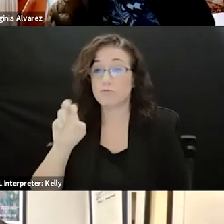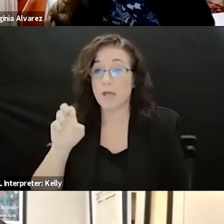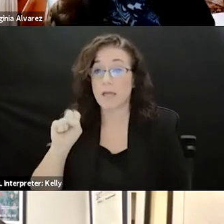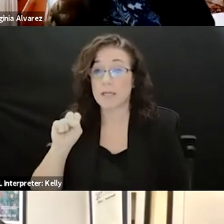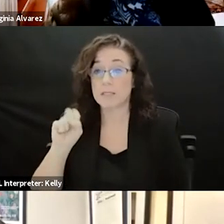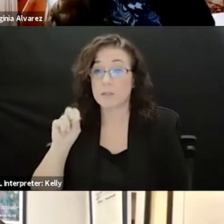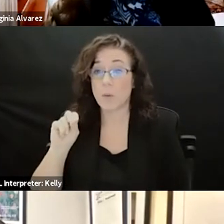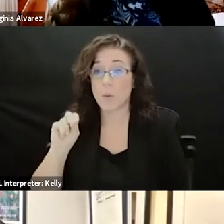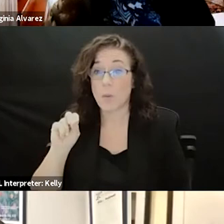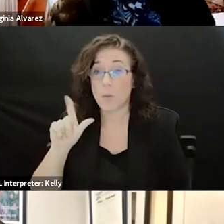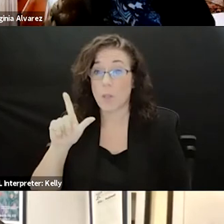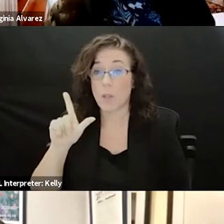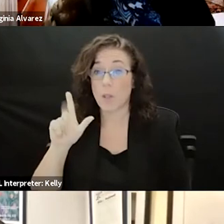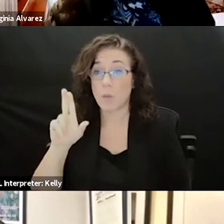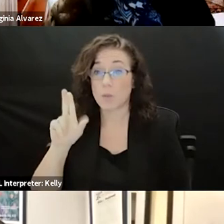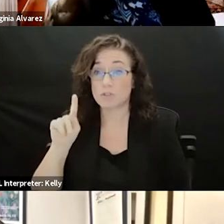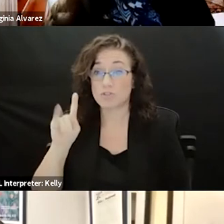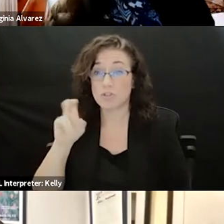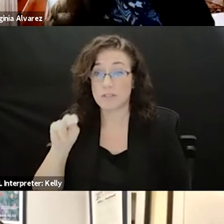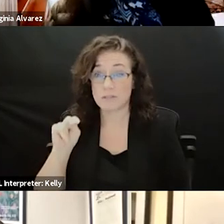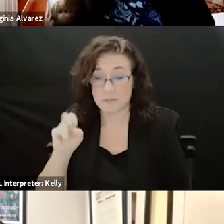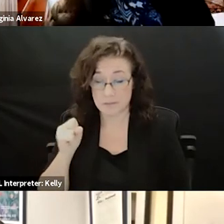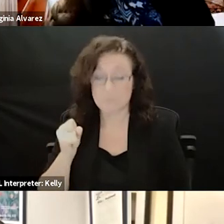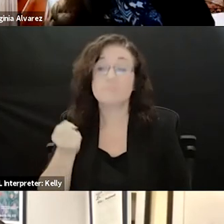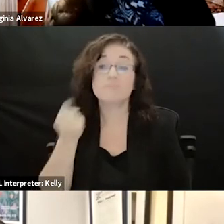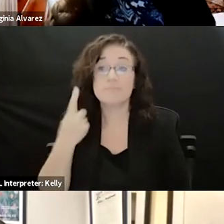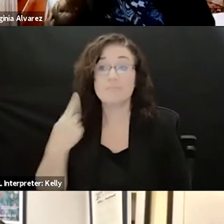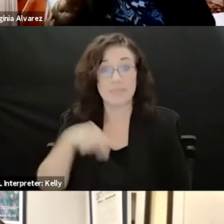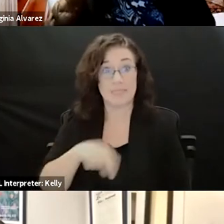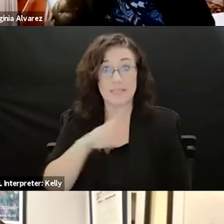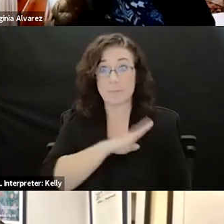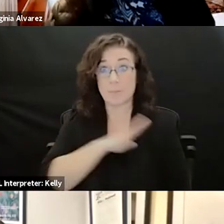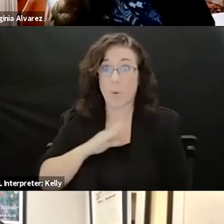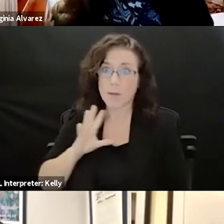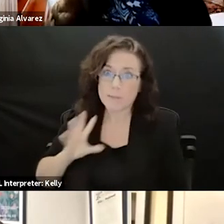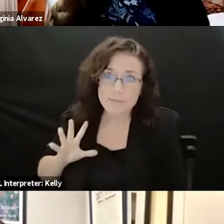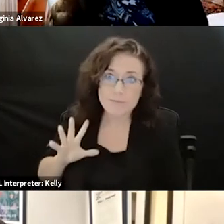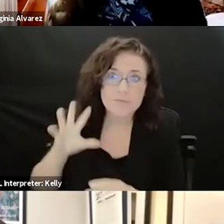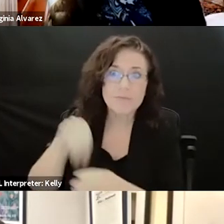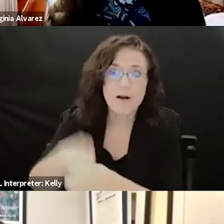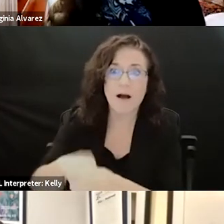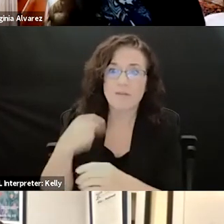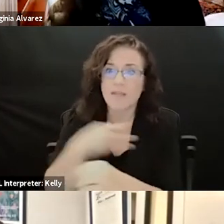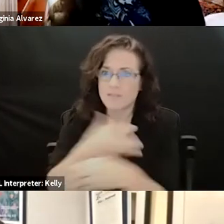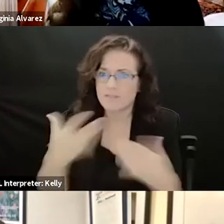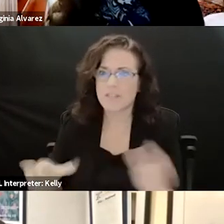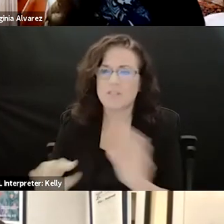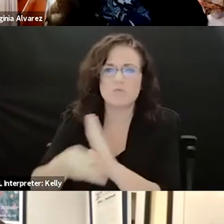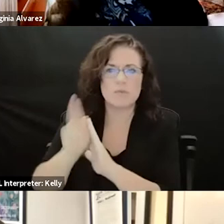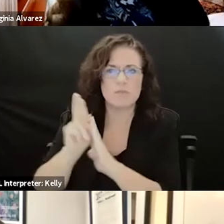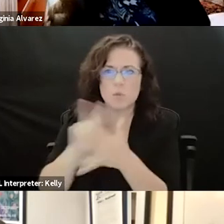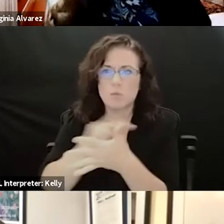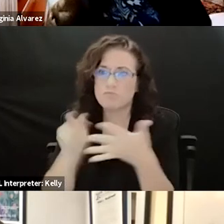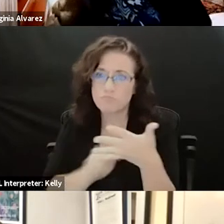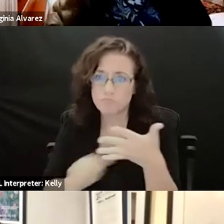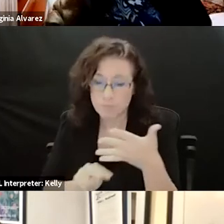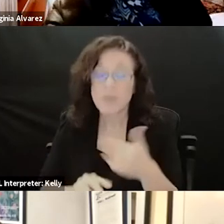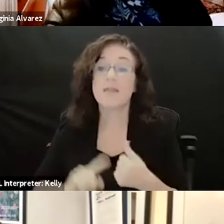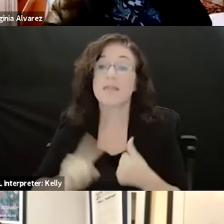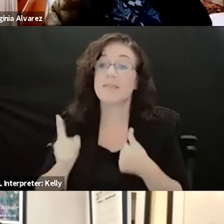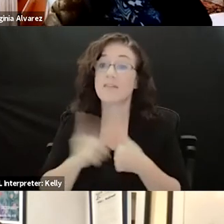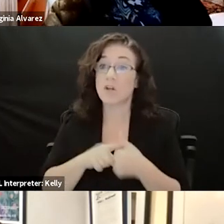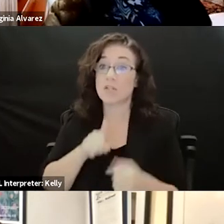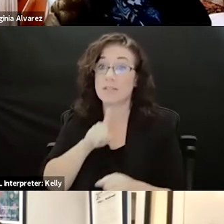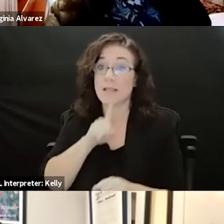opportunity to be very involved in and also to review extensively so the first one is on affirming the district's commitment